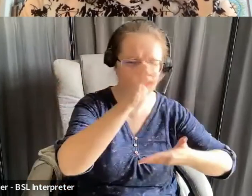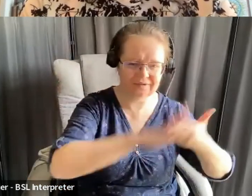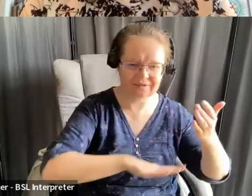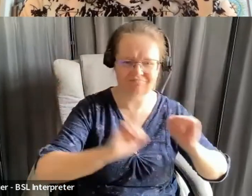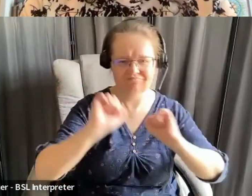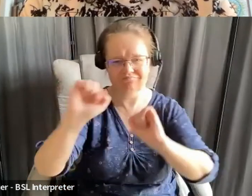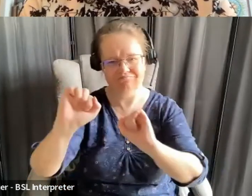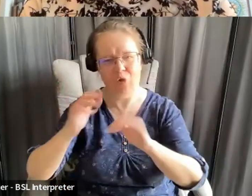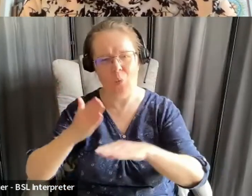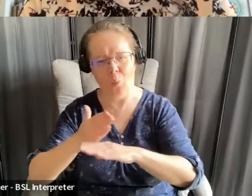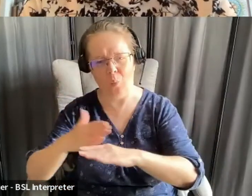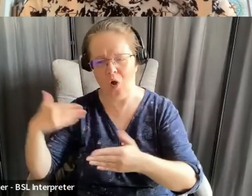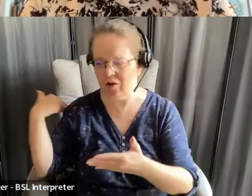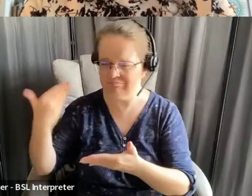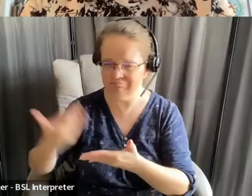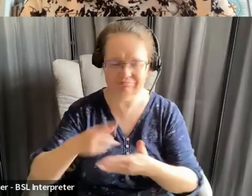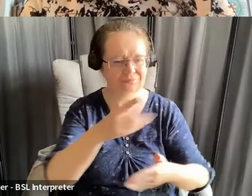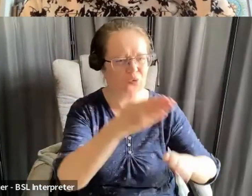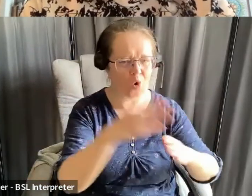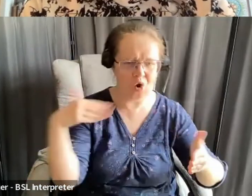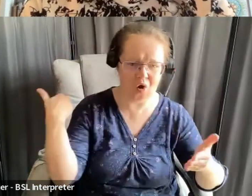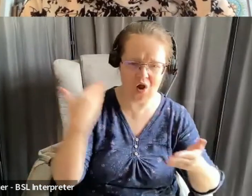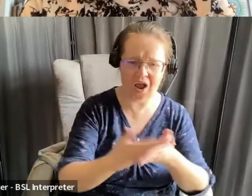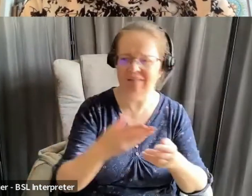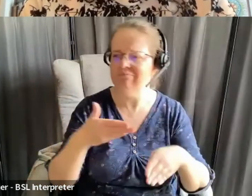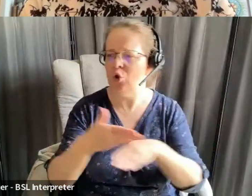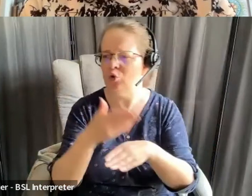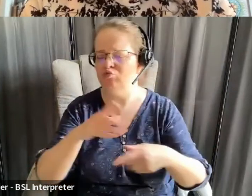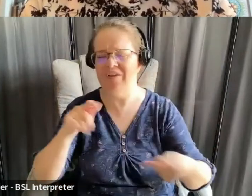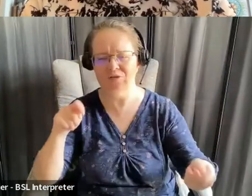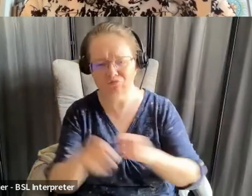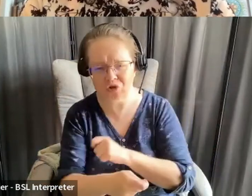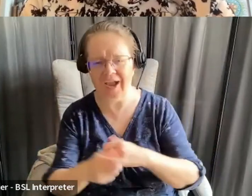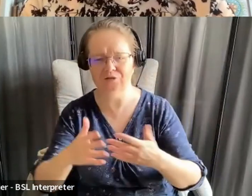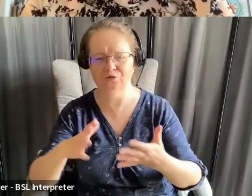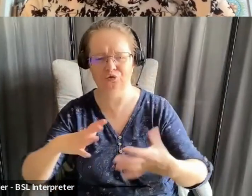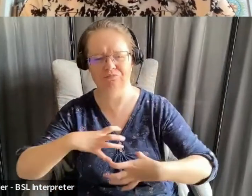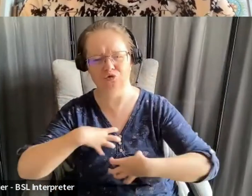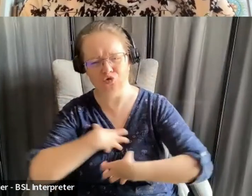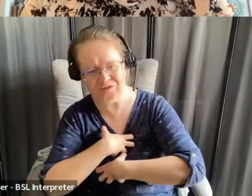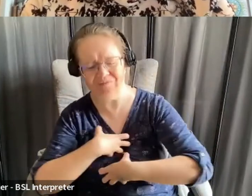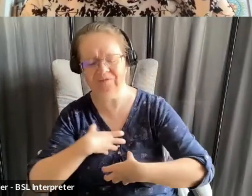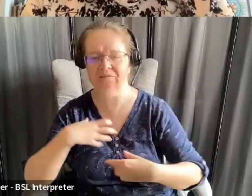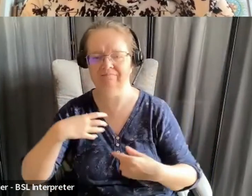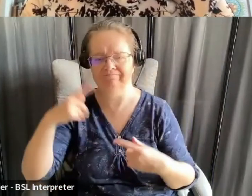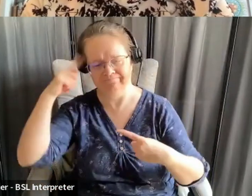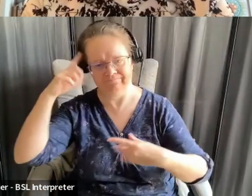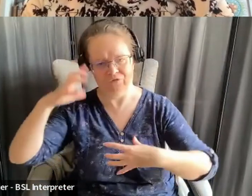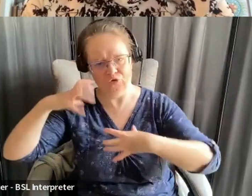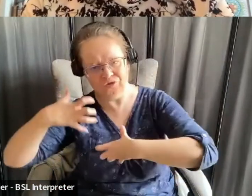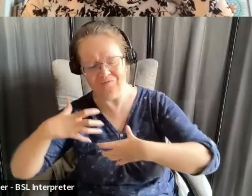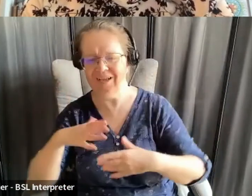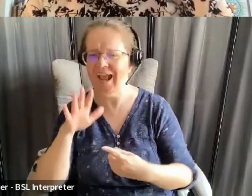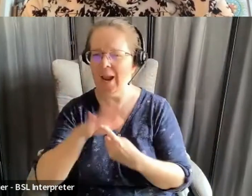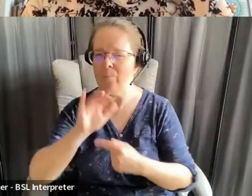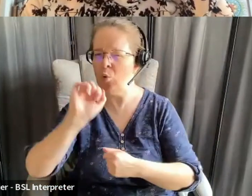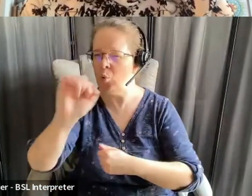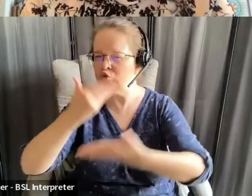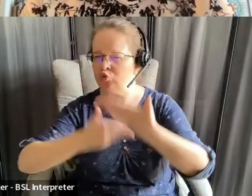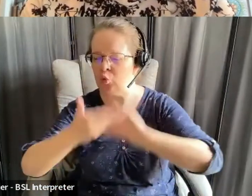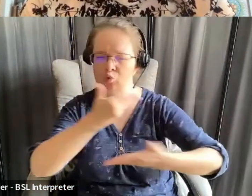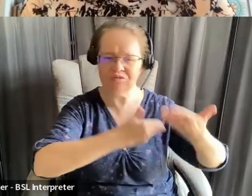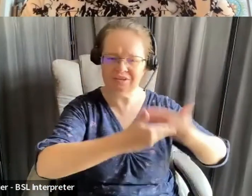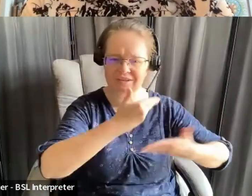their world of work and how they made the career change and shift. It's really important to hear other people's stories because we can learn from